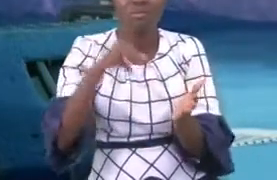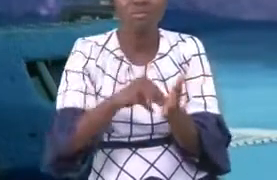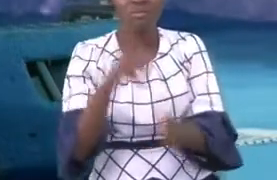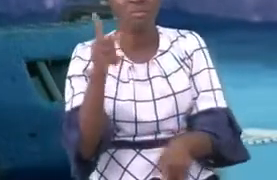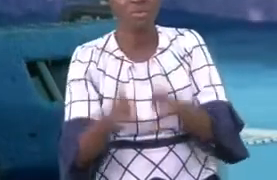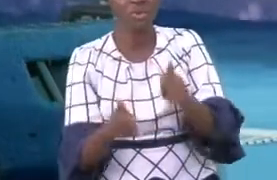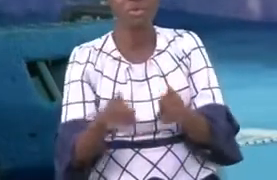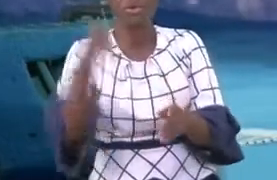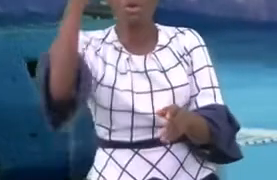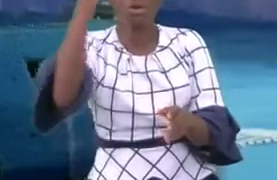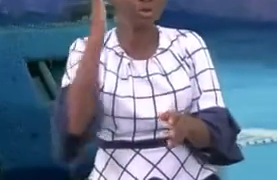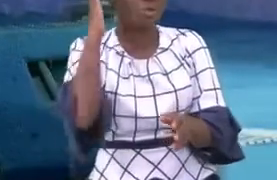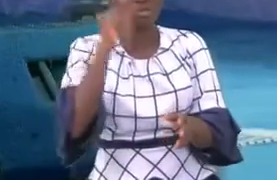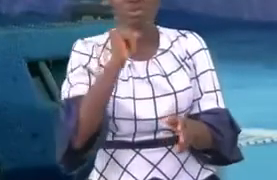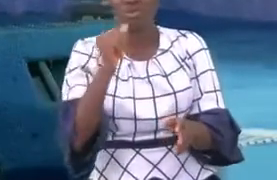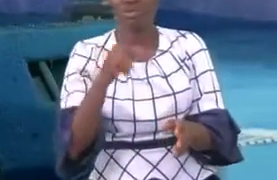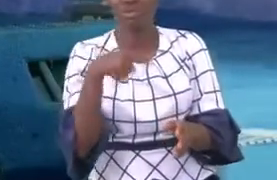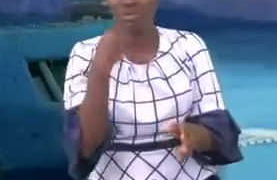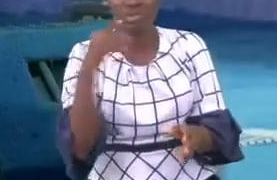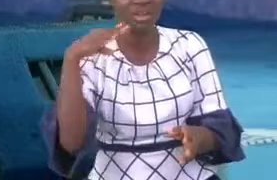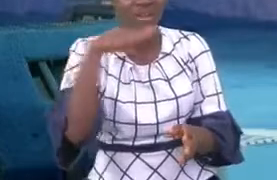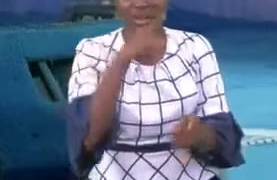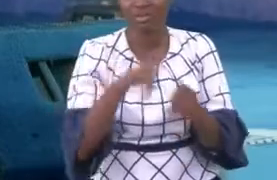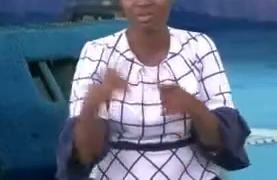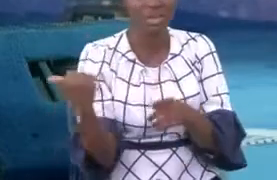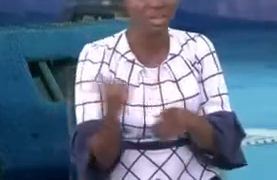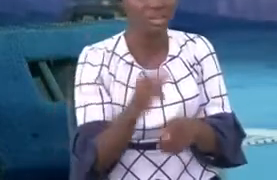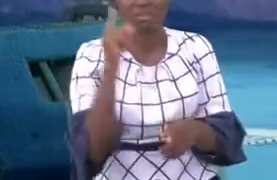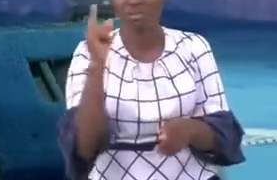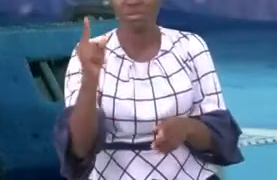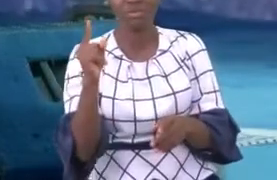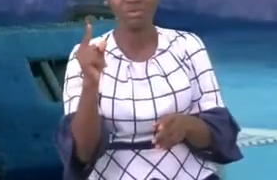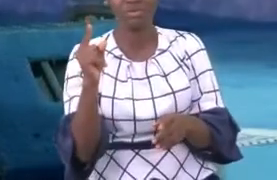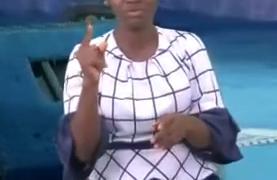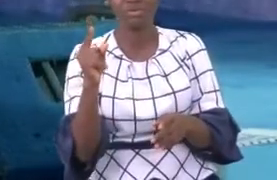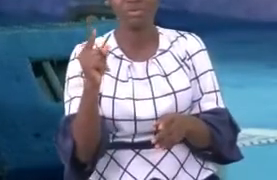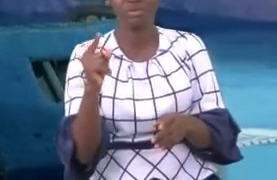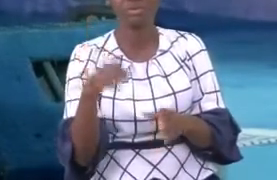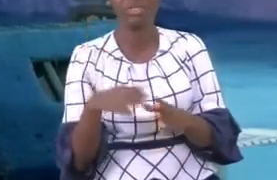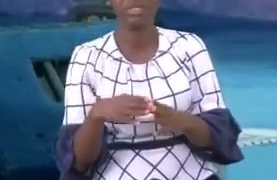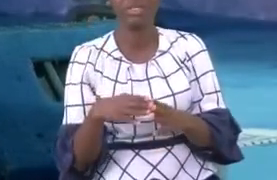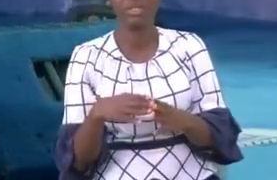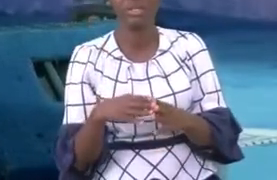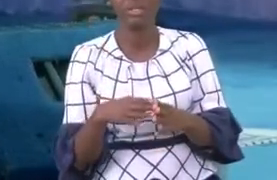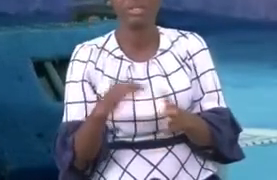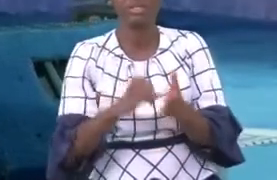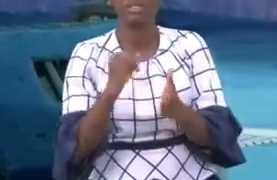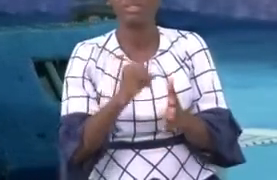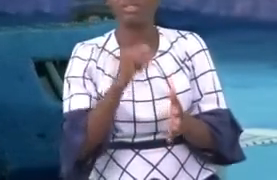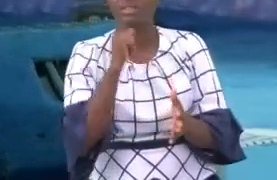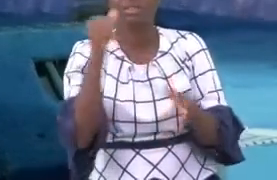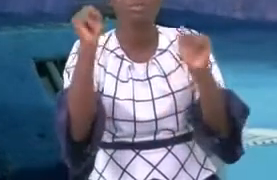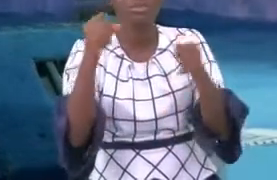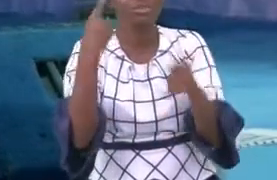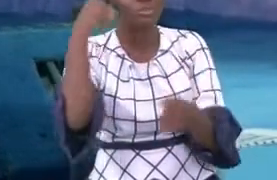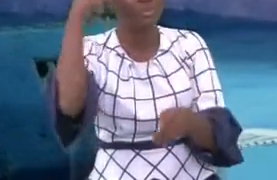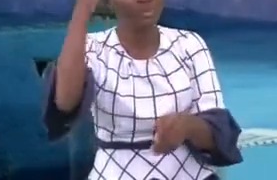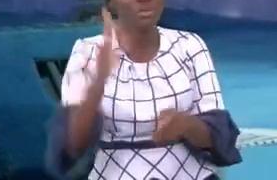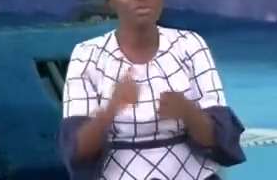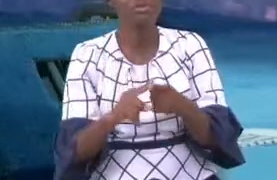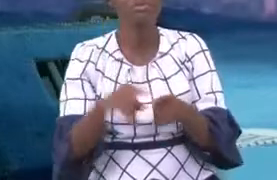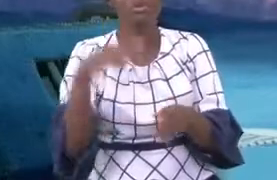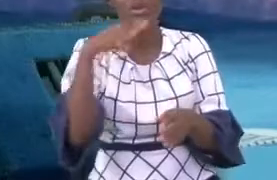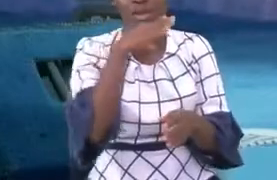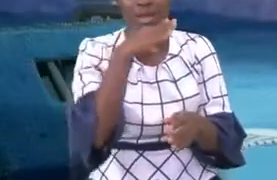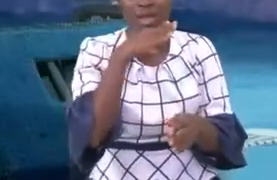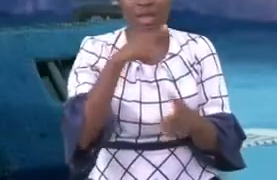it's impossible for God to lie. Then he says, that we might have a